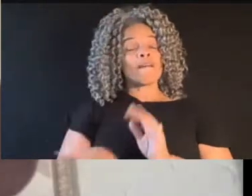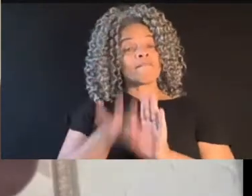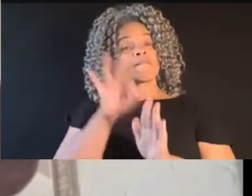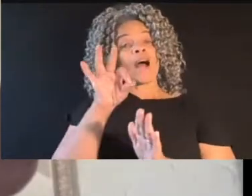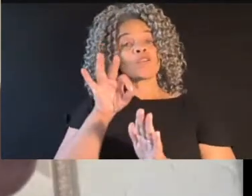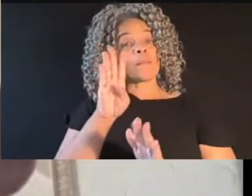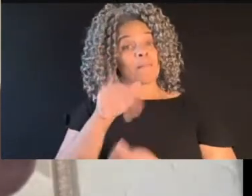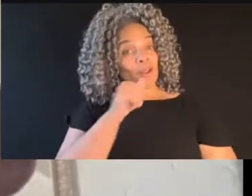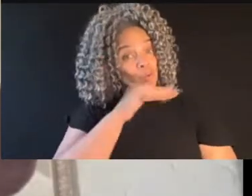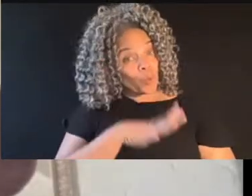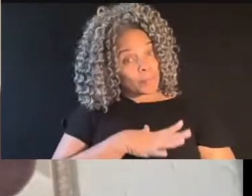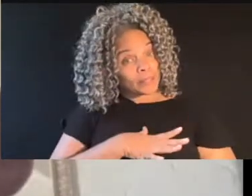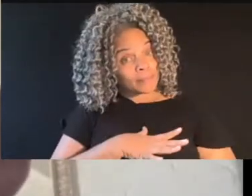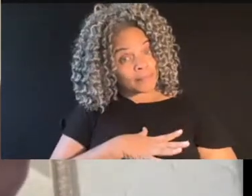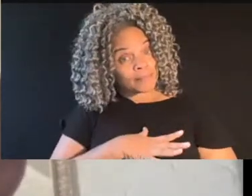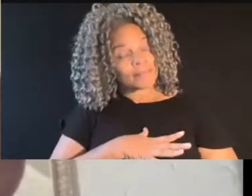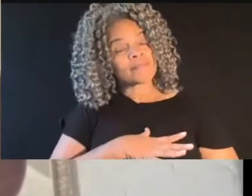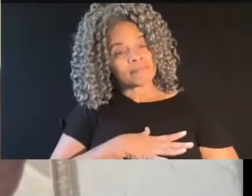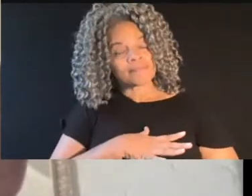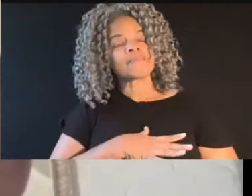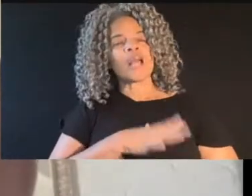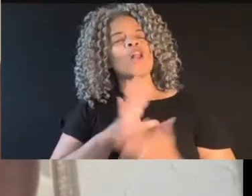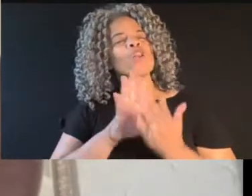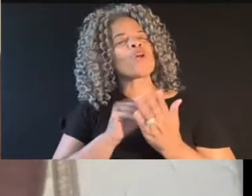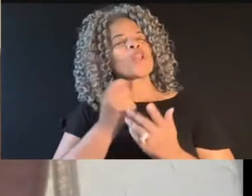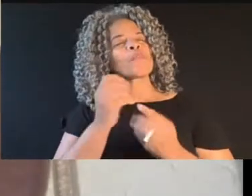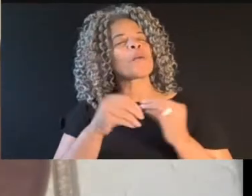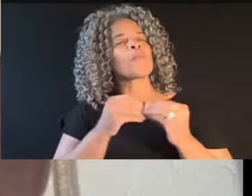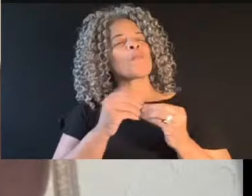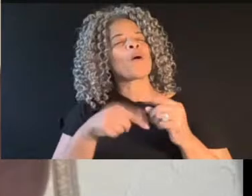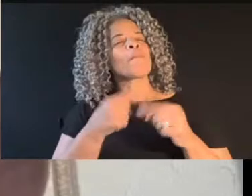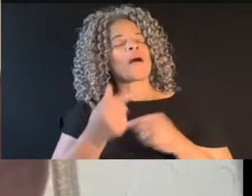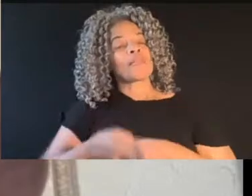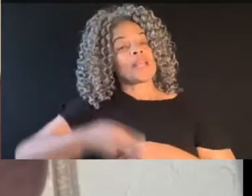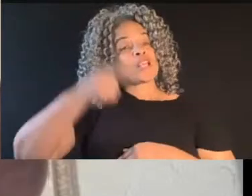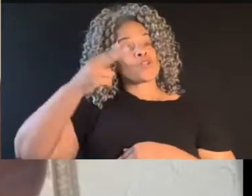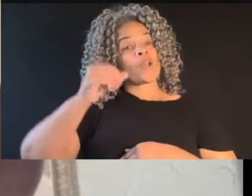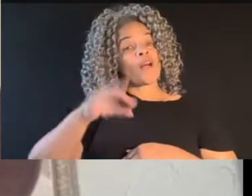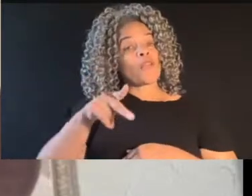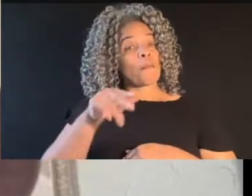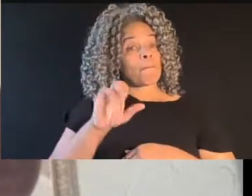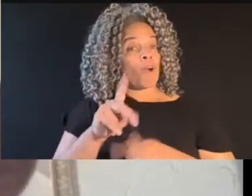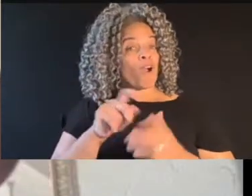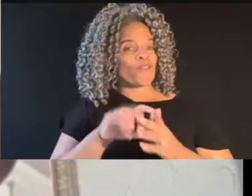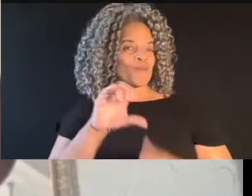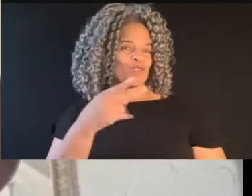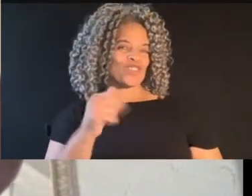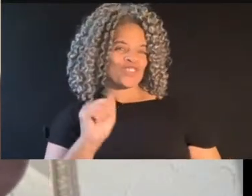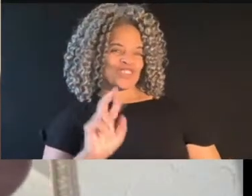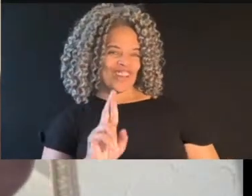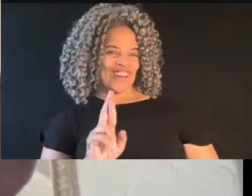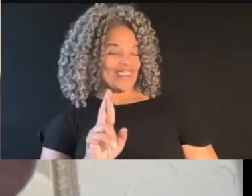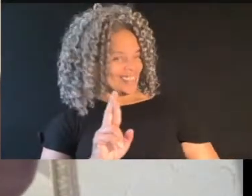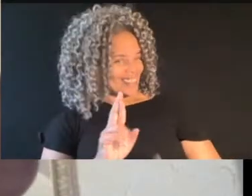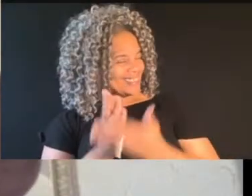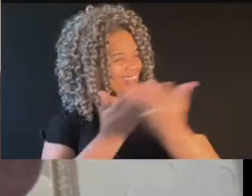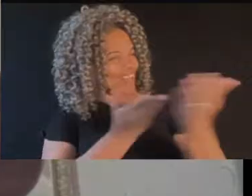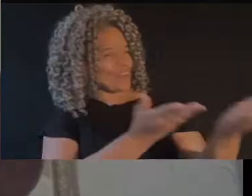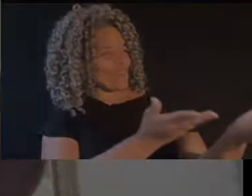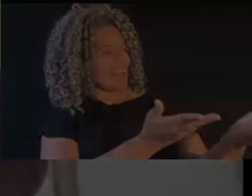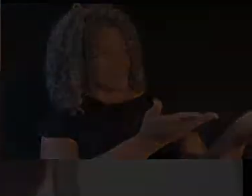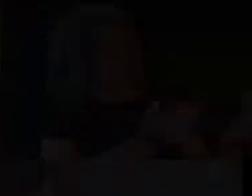women? Let's learn a little bit about the history of the park from Char. Take it away.